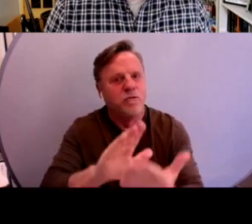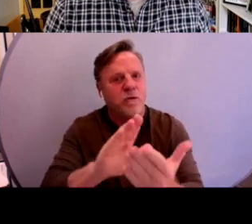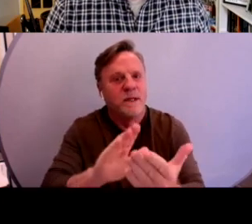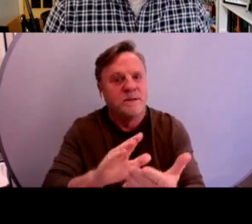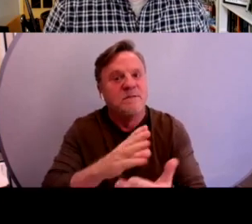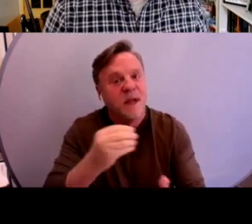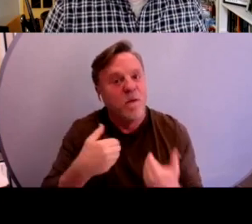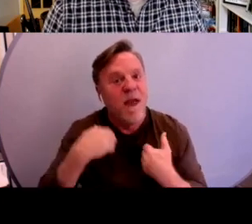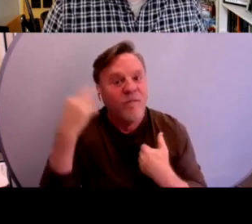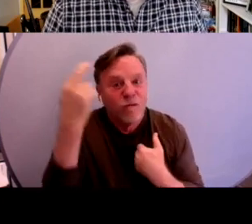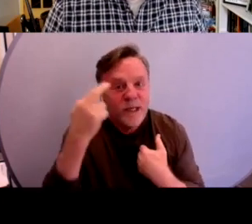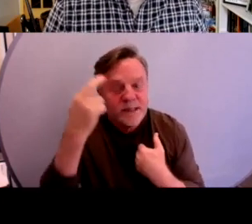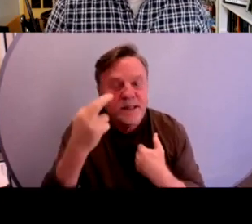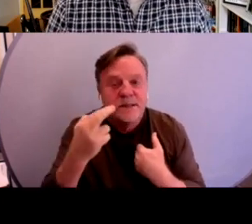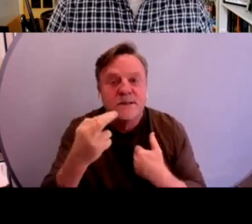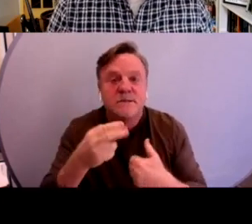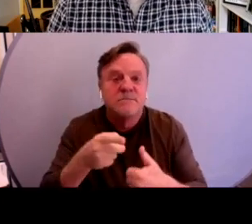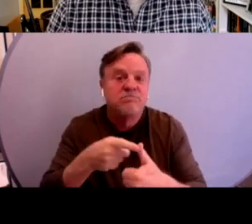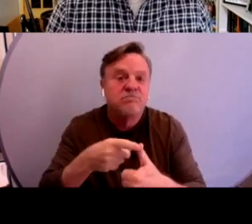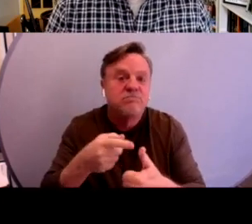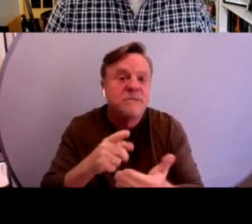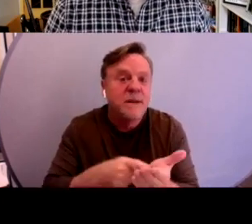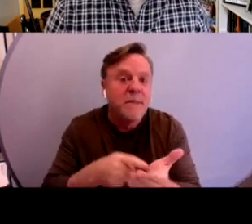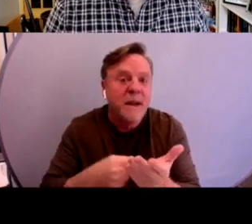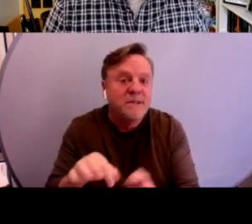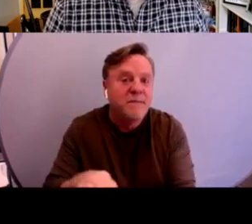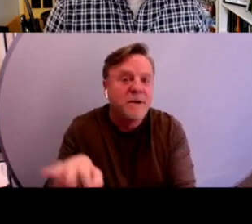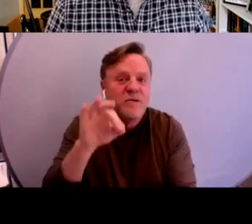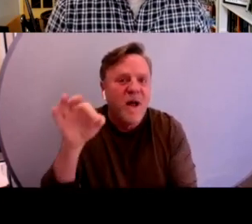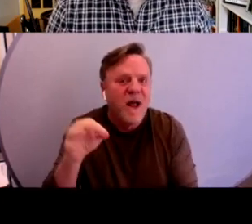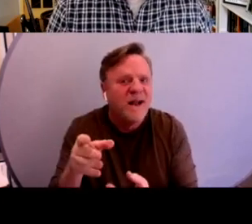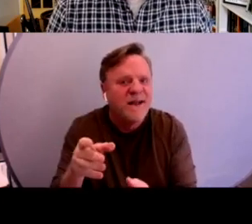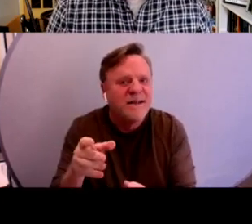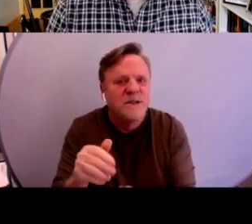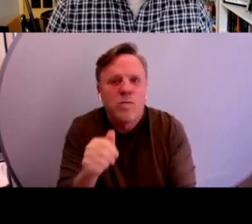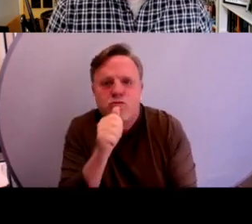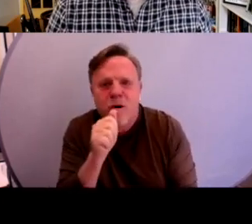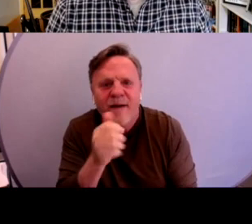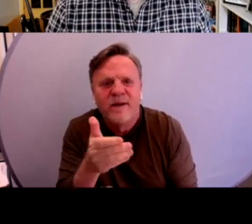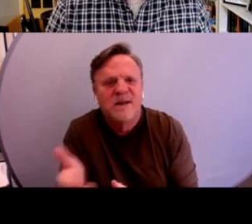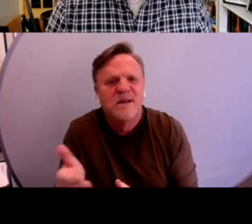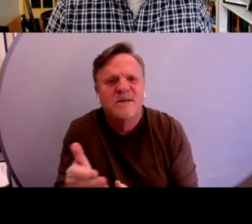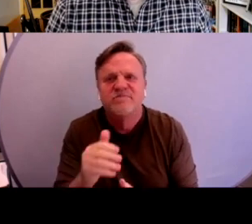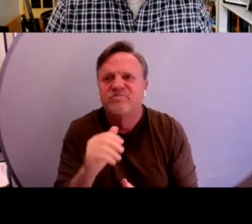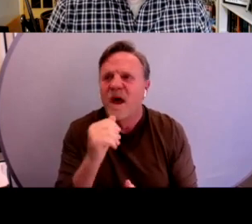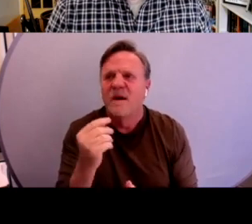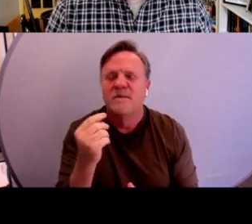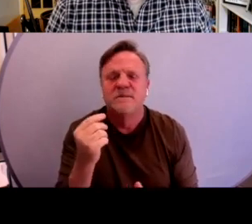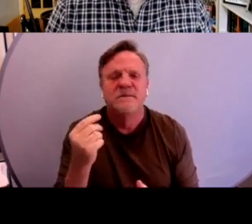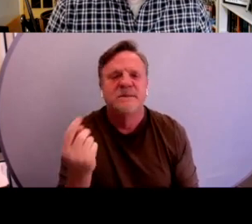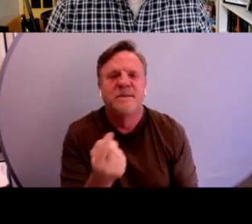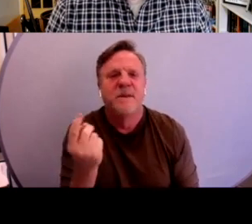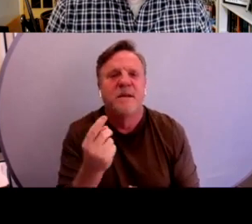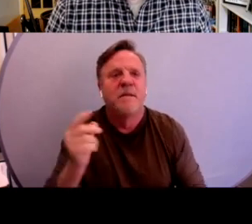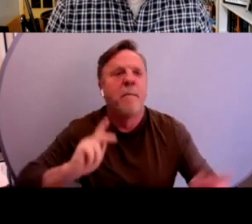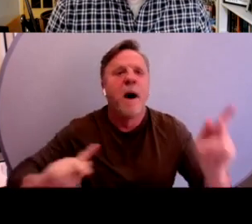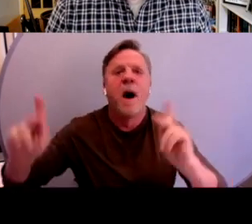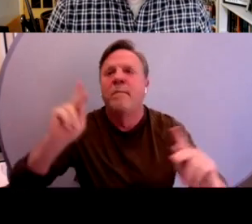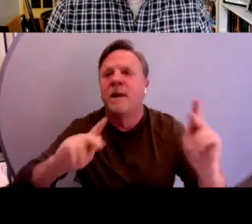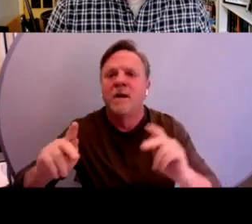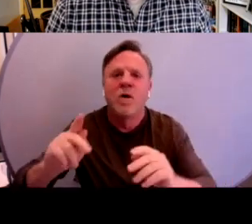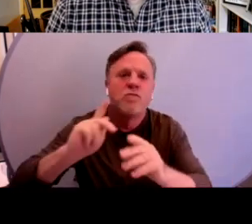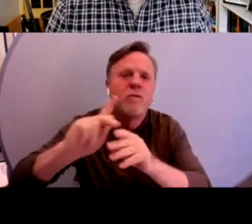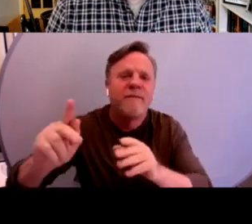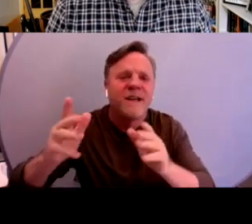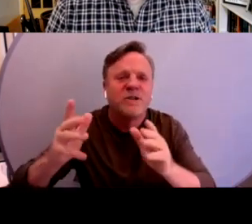that. One, sometimes spirituality is seen as a private matter and not something that the public or professionals